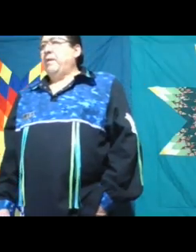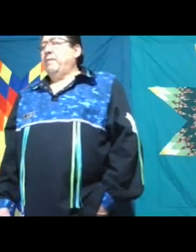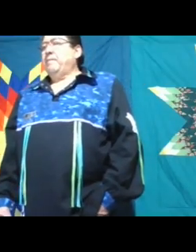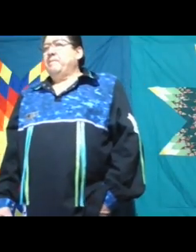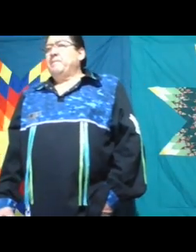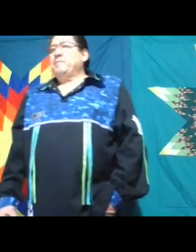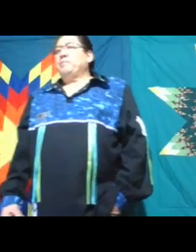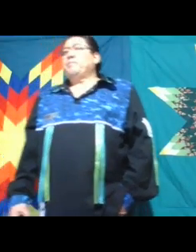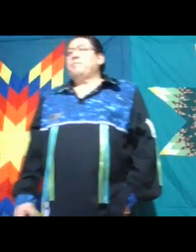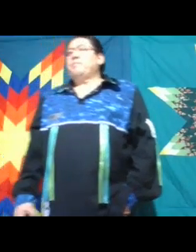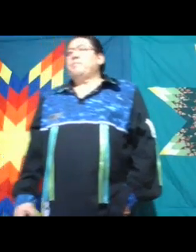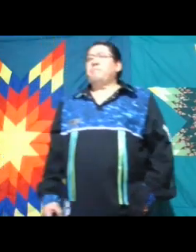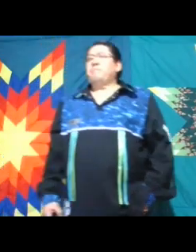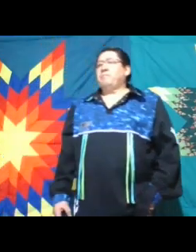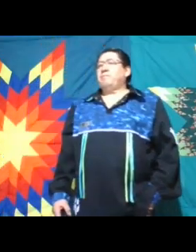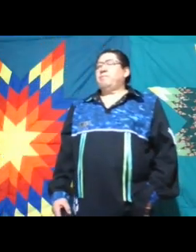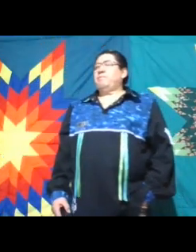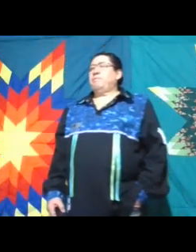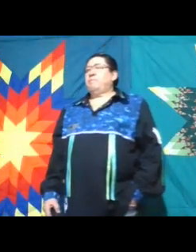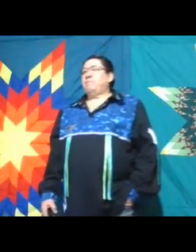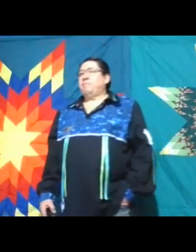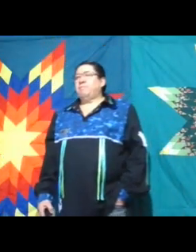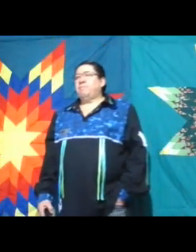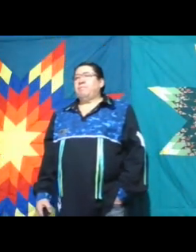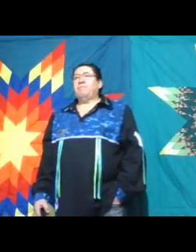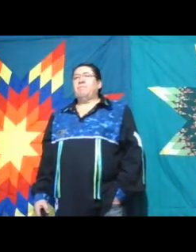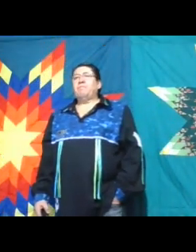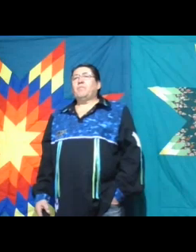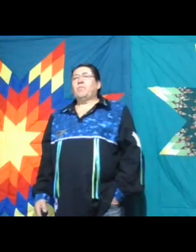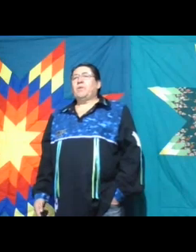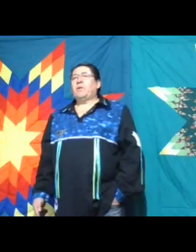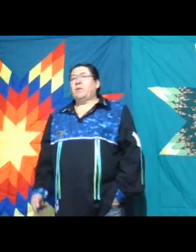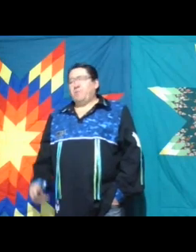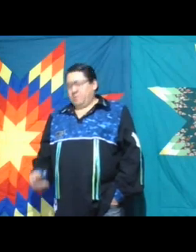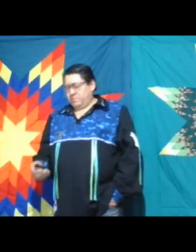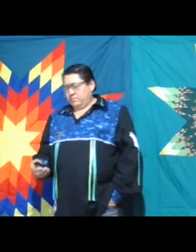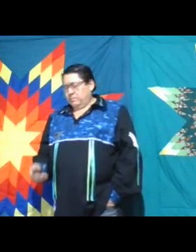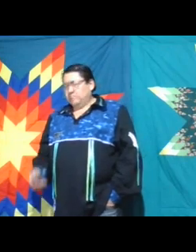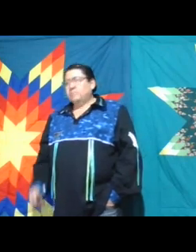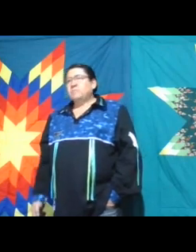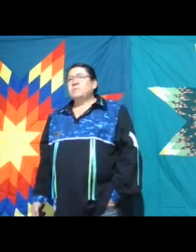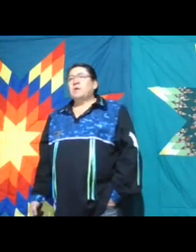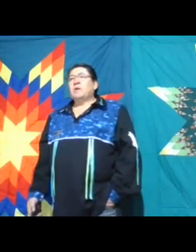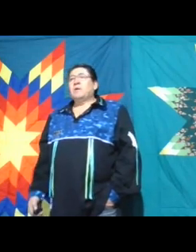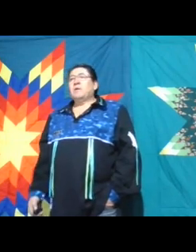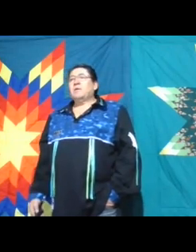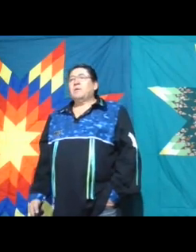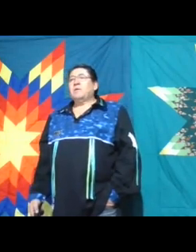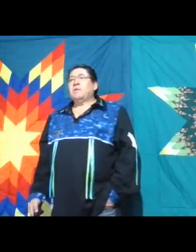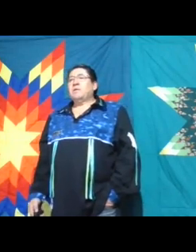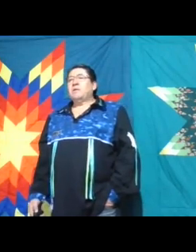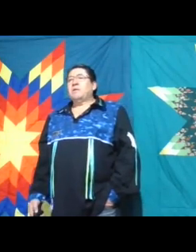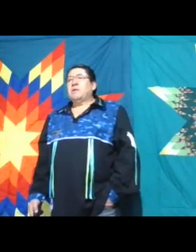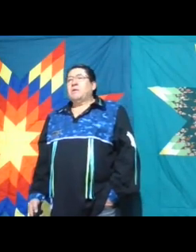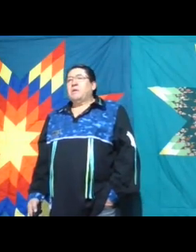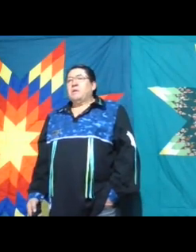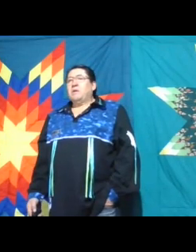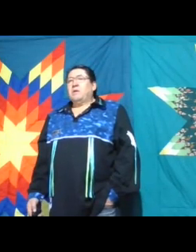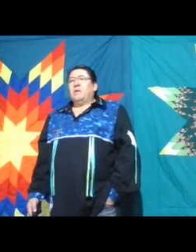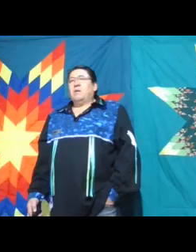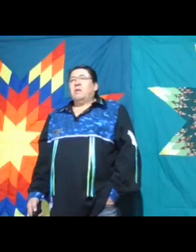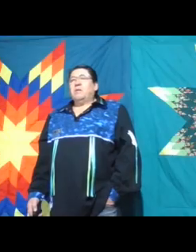Indigenous and Communities Relations Specialist here at Eco Canada. He's a proud member of the Saddle Lake First Nation, and Brad has over 15 years experience